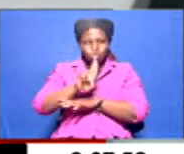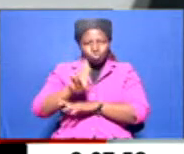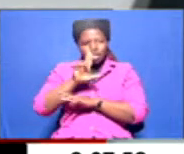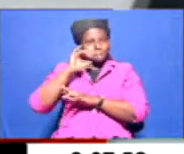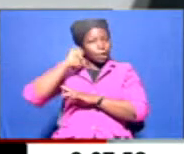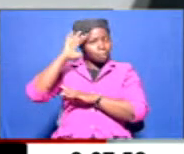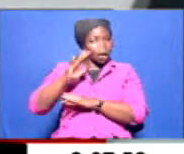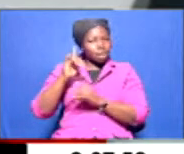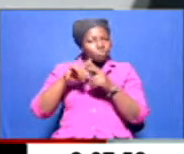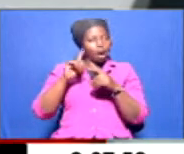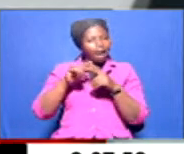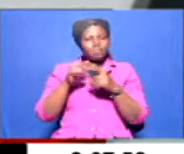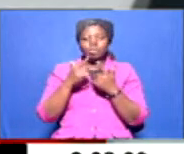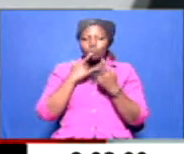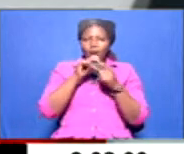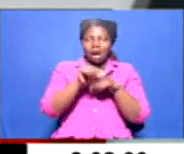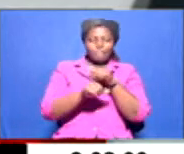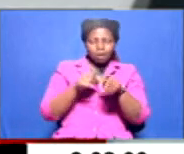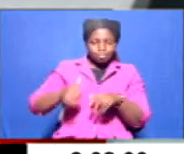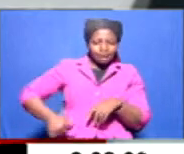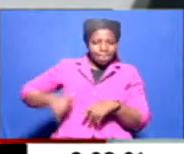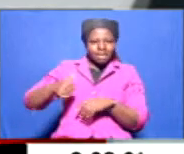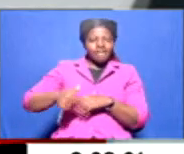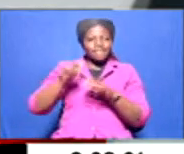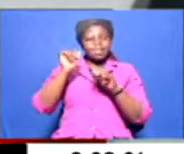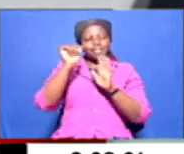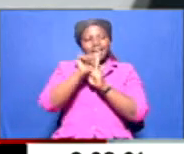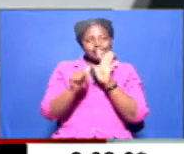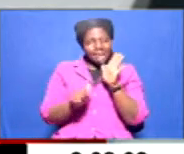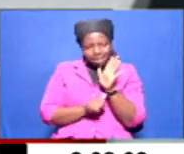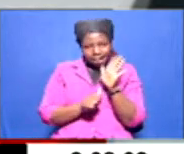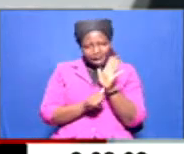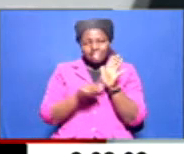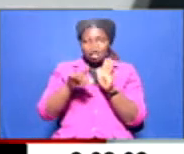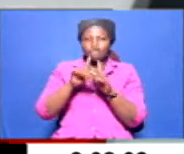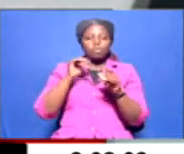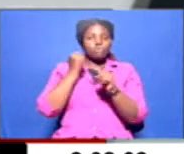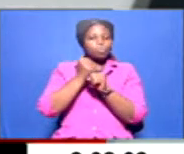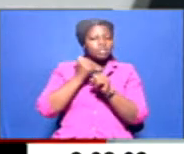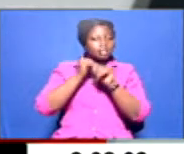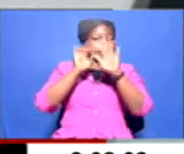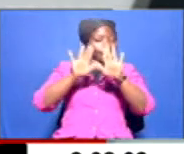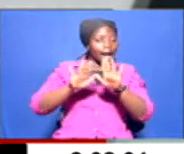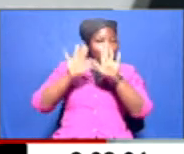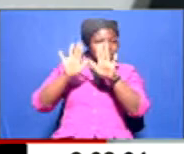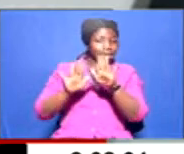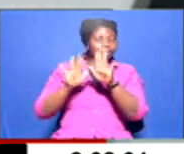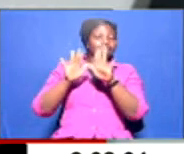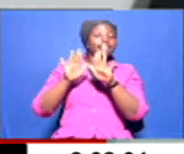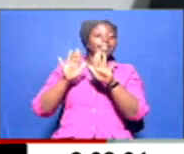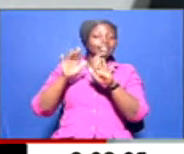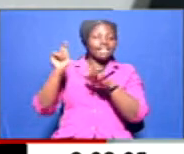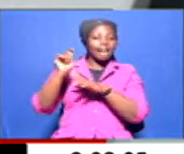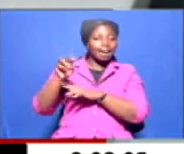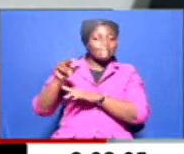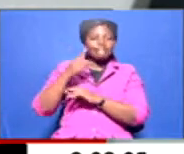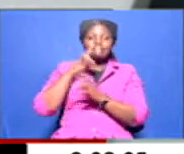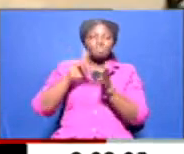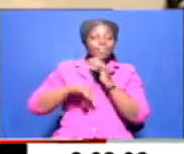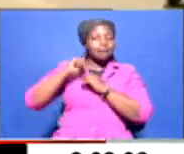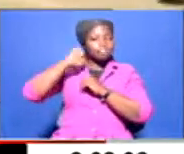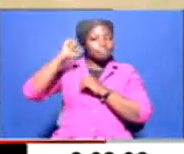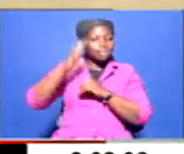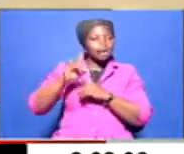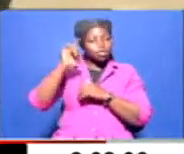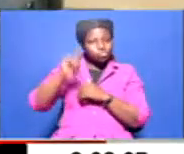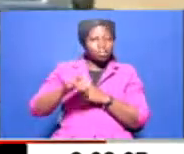selfish agenda. Karua, who was campaigning in the Tharaka Nithi, said the politicians should embrace peace during campaigns.